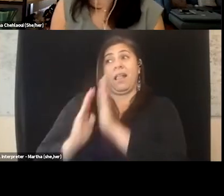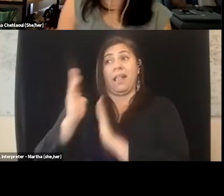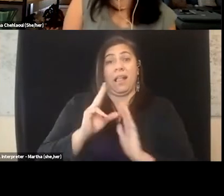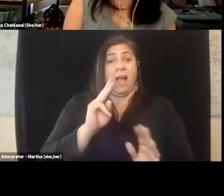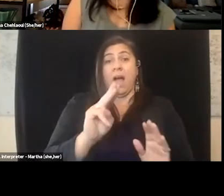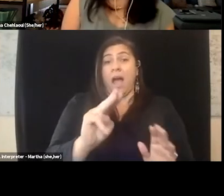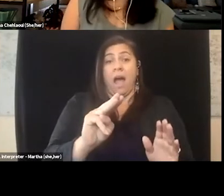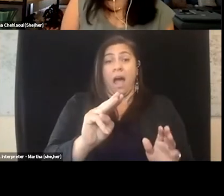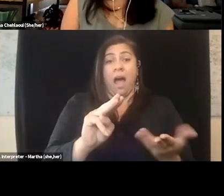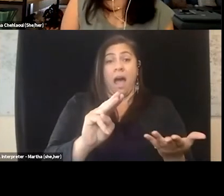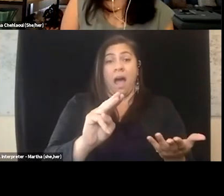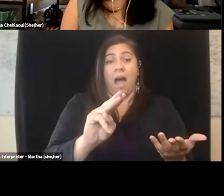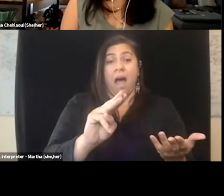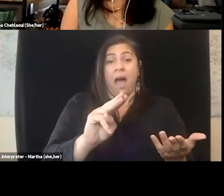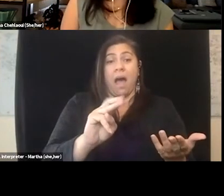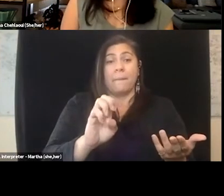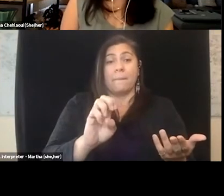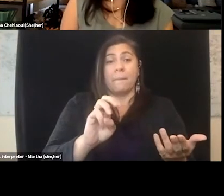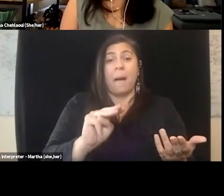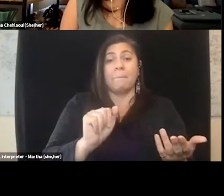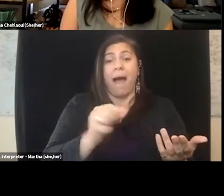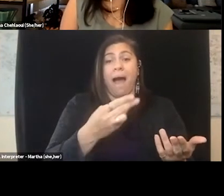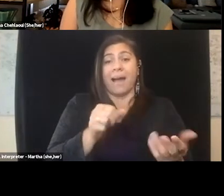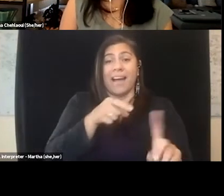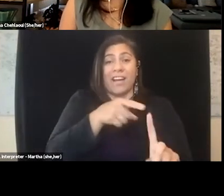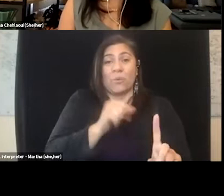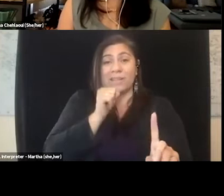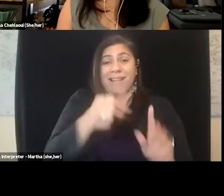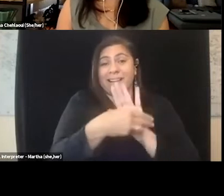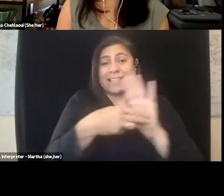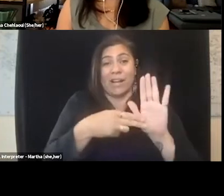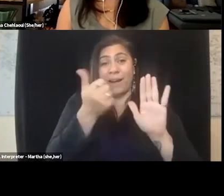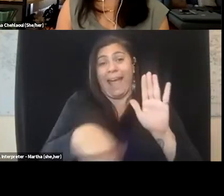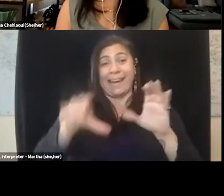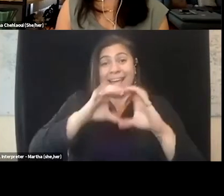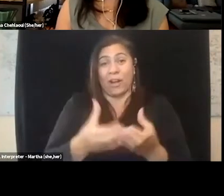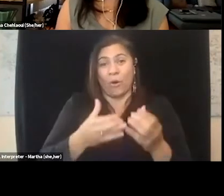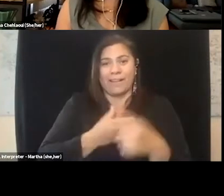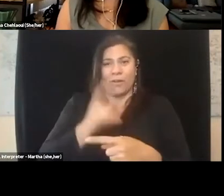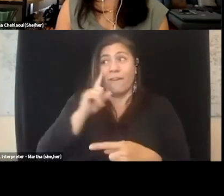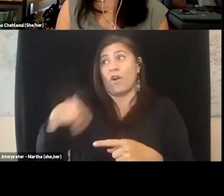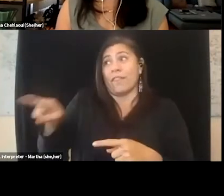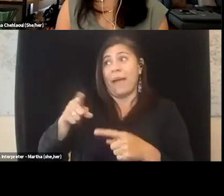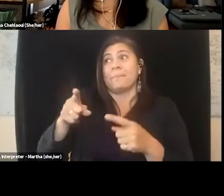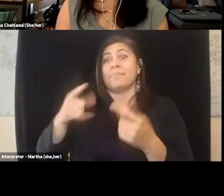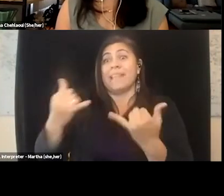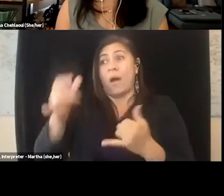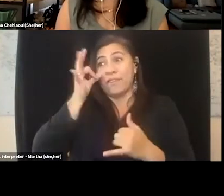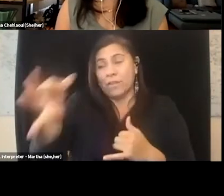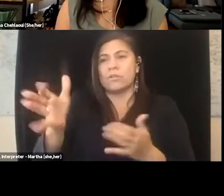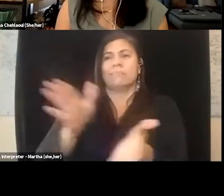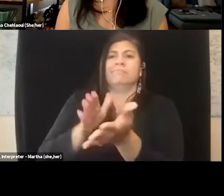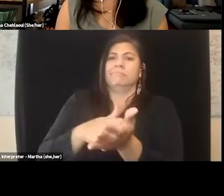considered a diversity category. So good for them and good for all of us. Yeah. Azita, can I come in? Yes, I wanted to ask